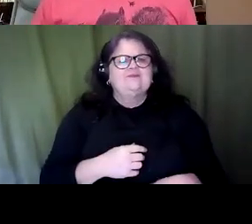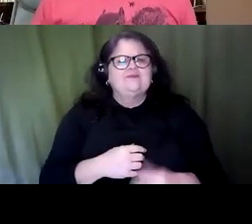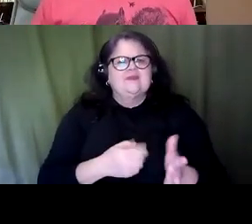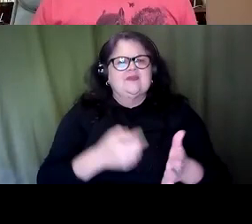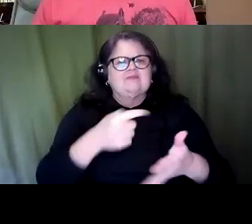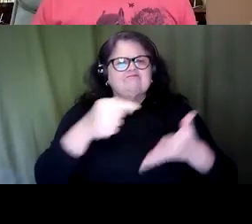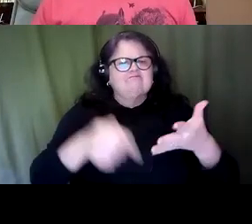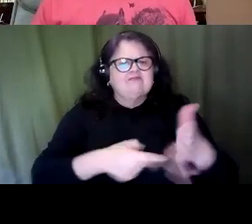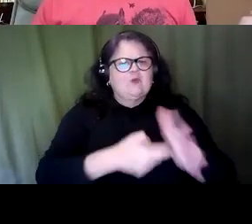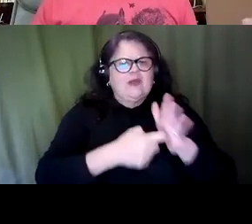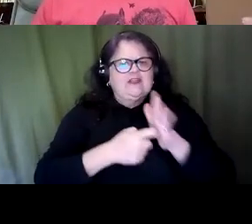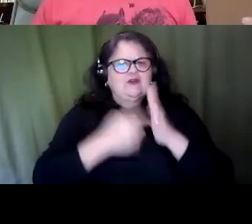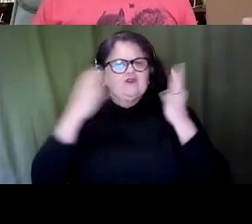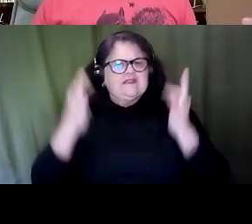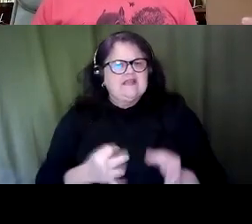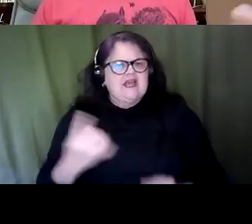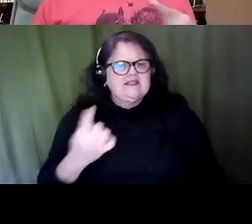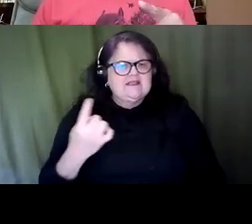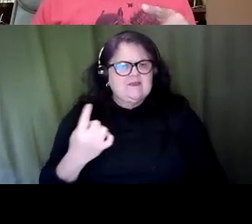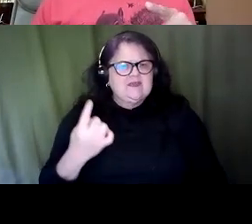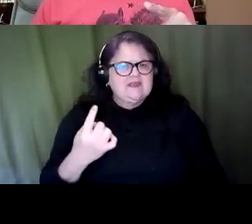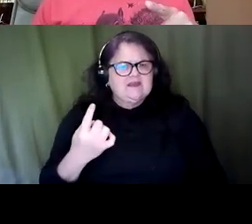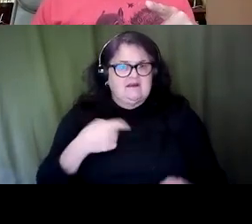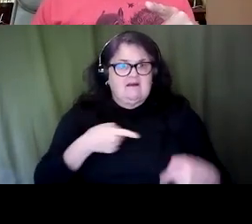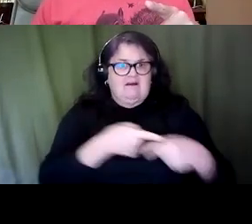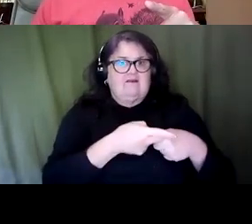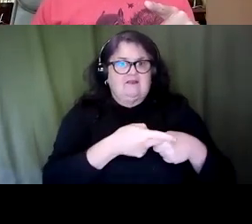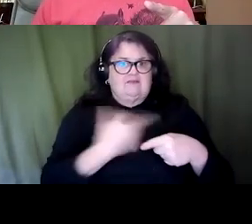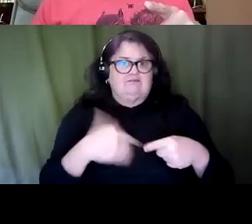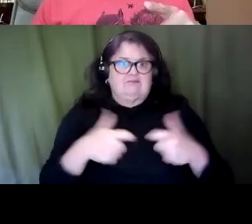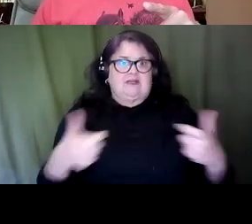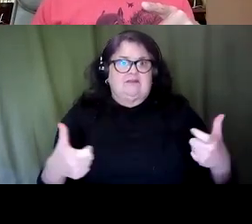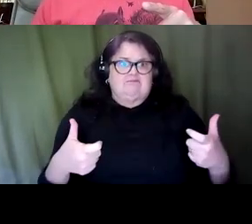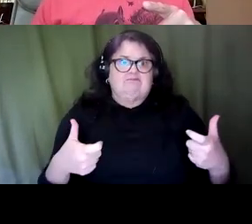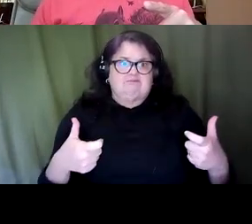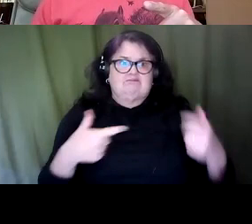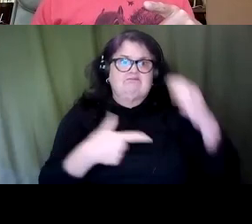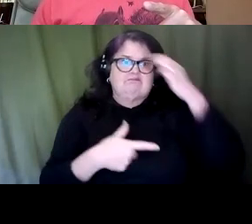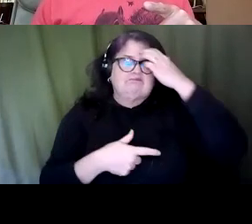criteria for deciding something. Conflict is a big one, by the way.